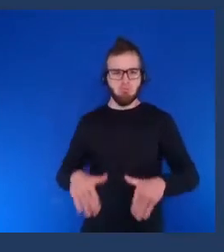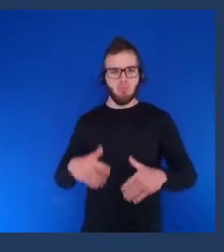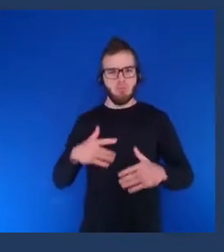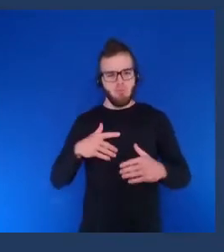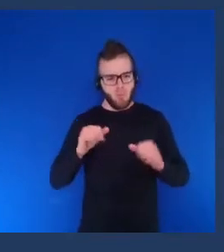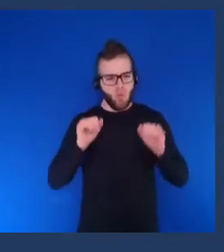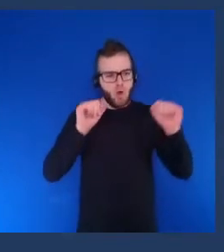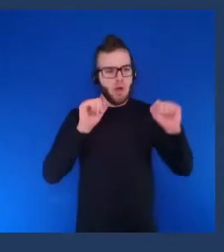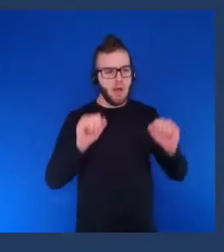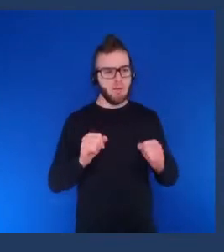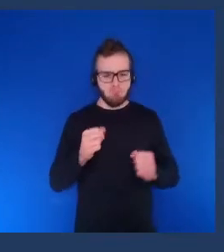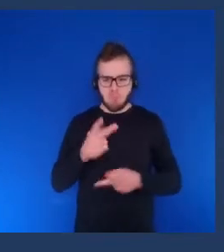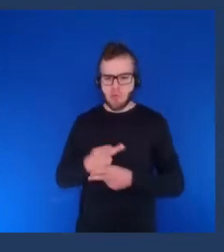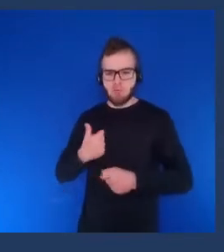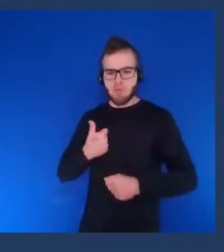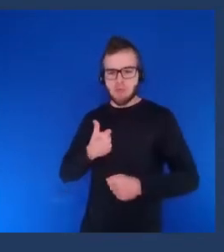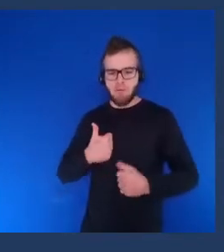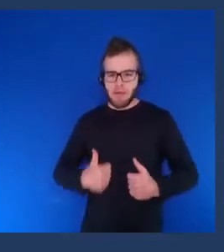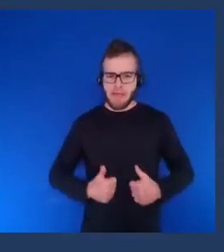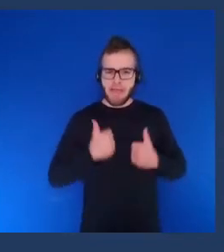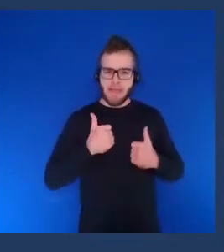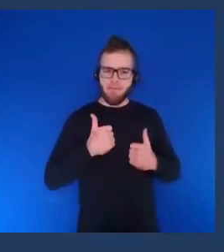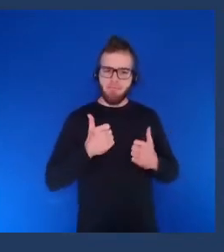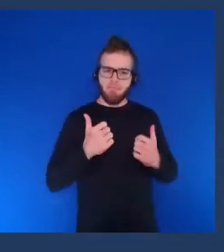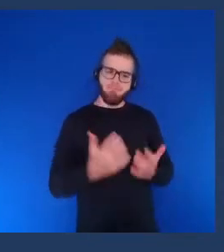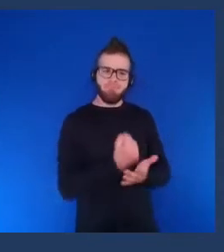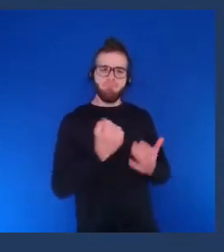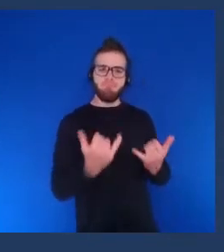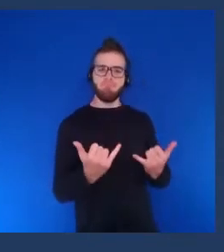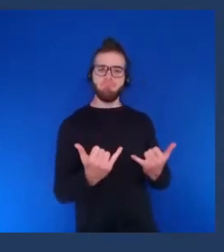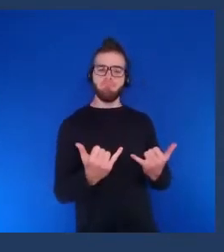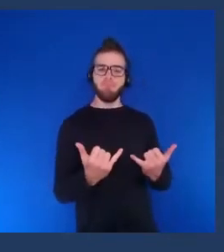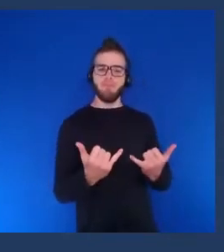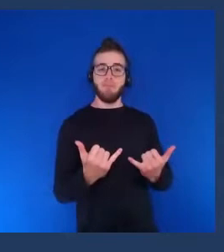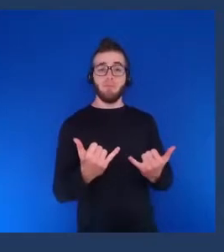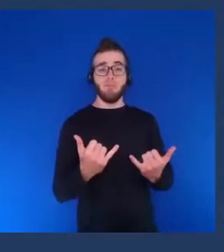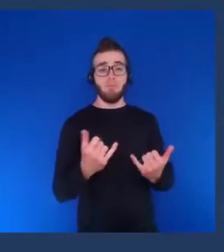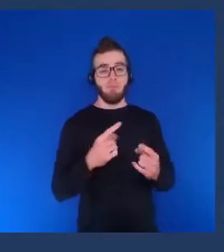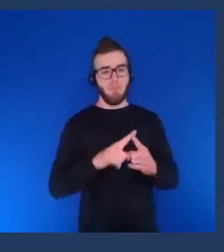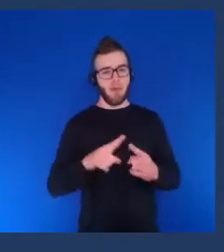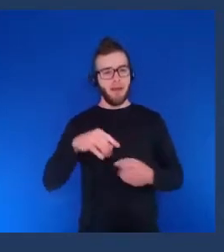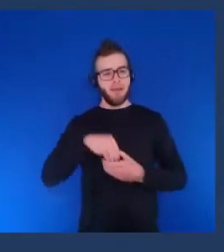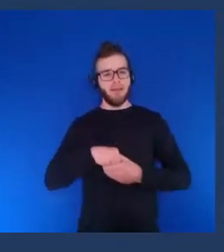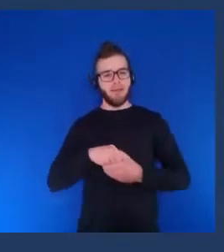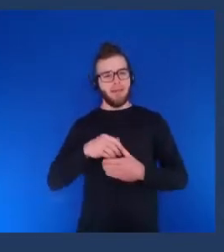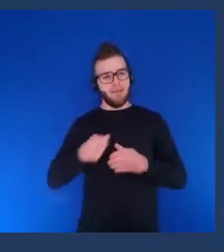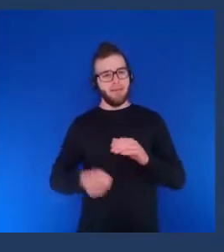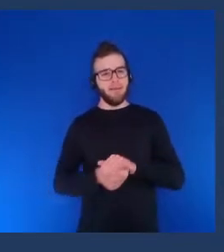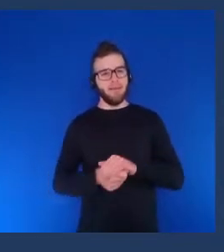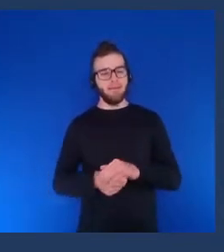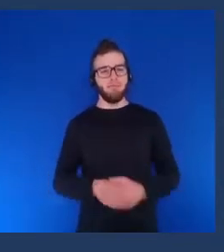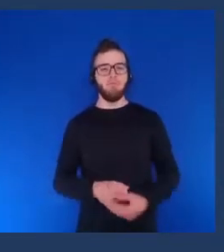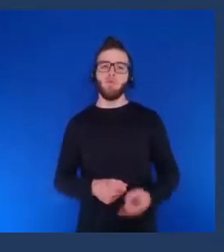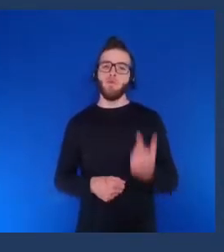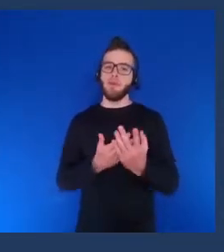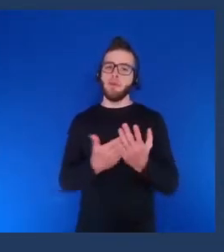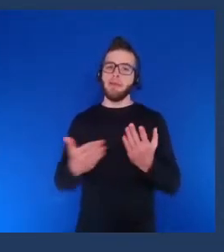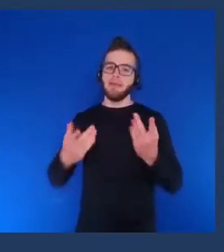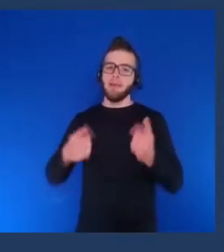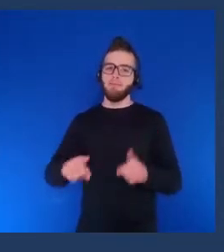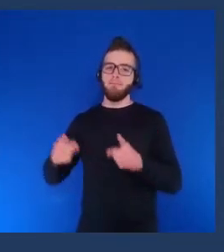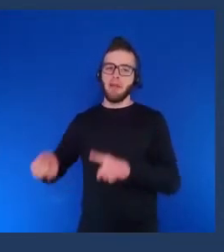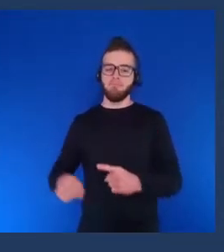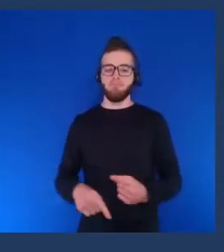own terms. Two profound things started to occur. Number one, I became more involved in the National